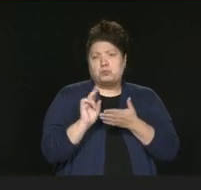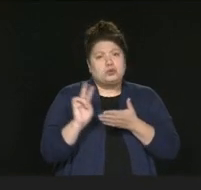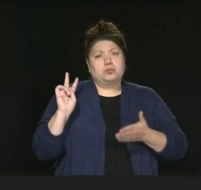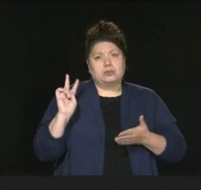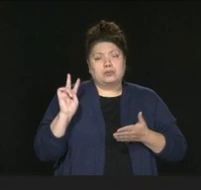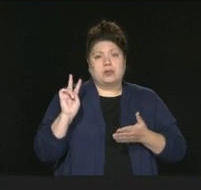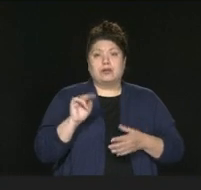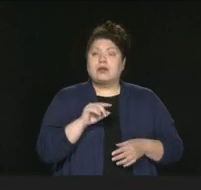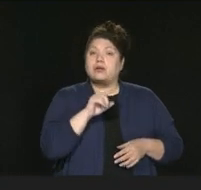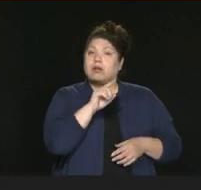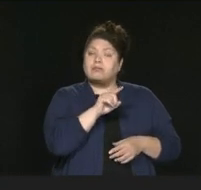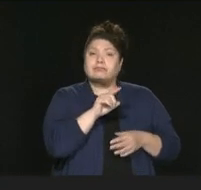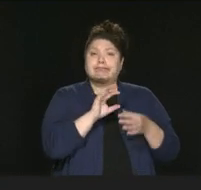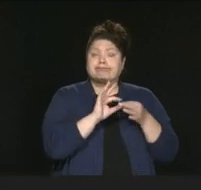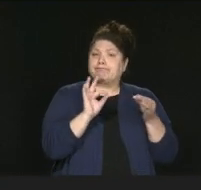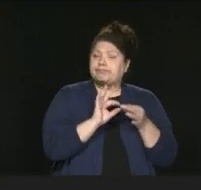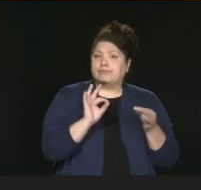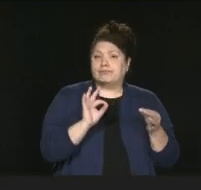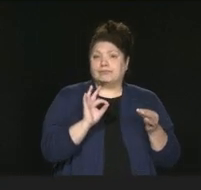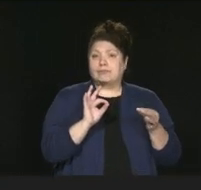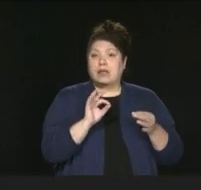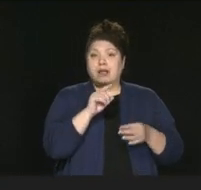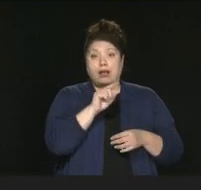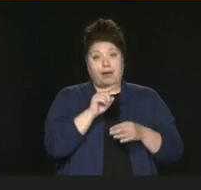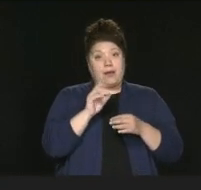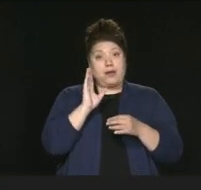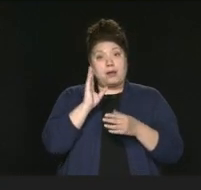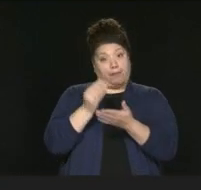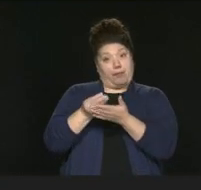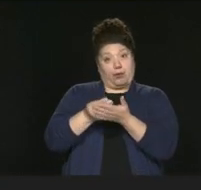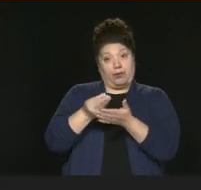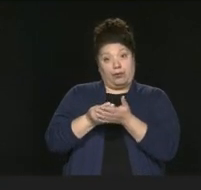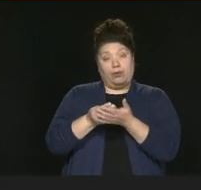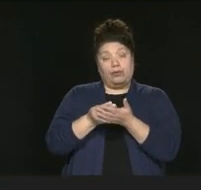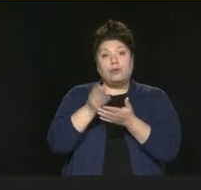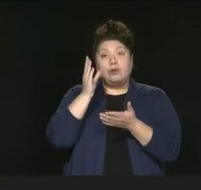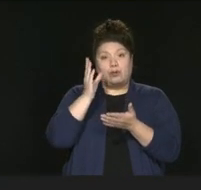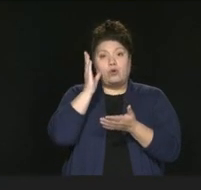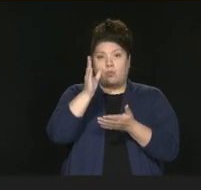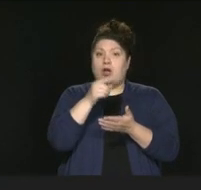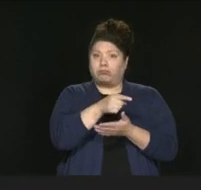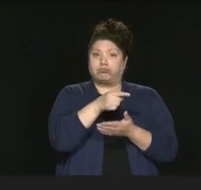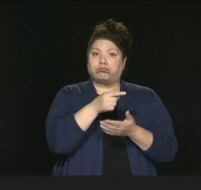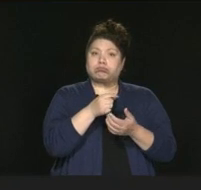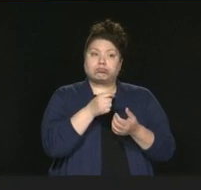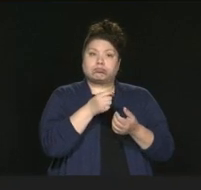the first amounts would be provided on May 7th, which is tomorrow. Is that still the case? And